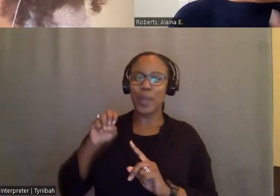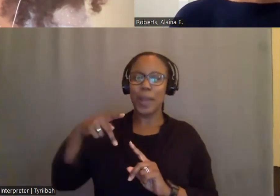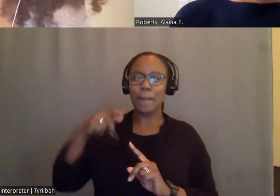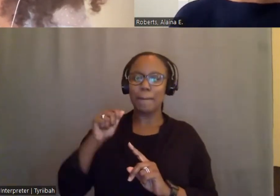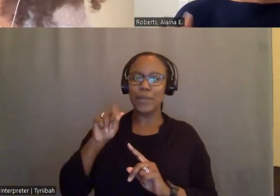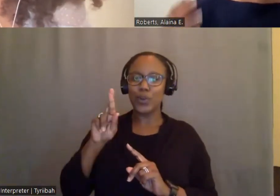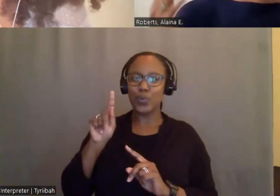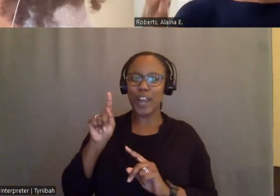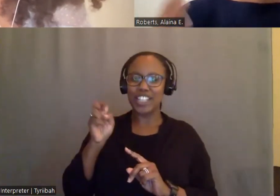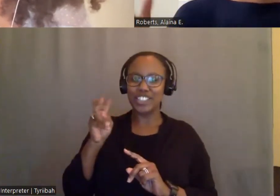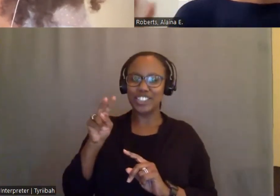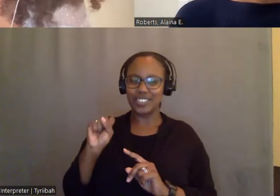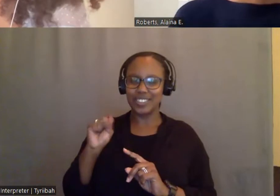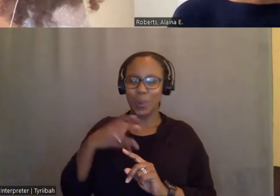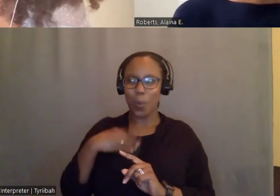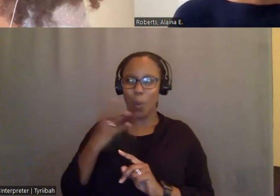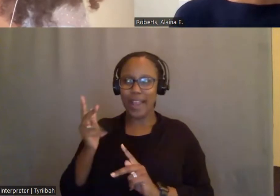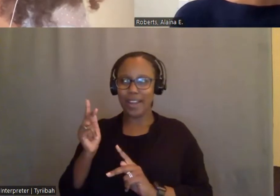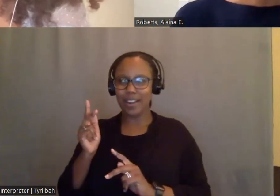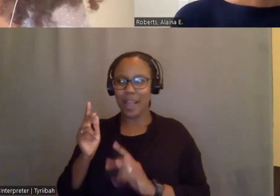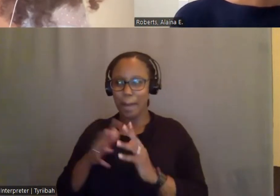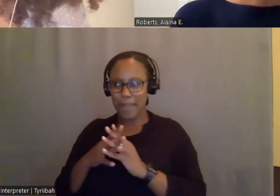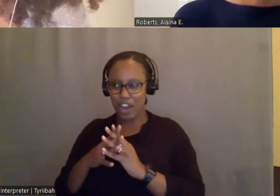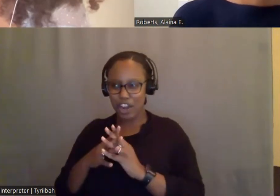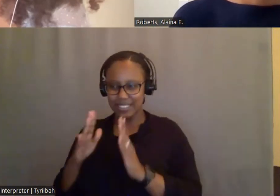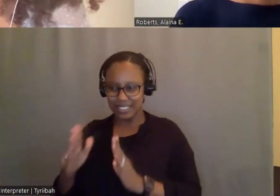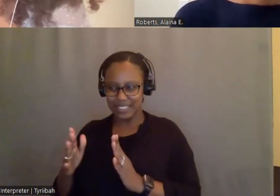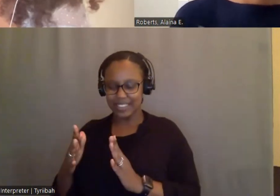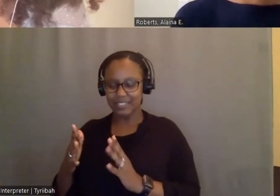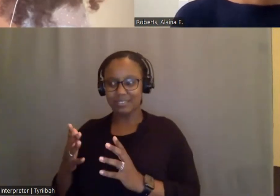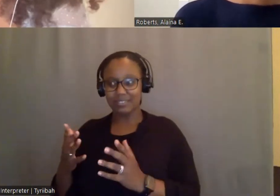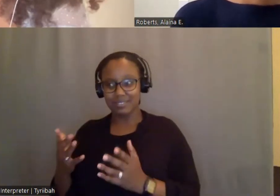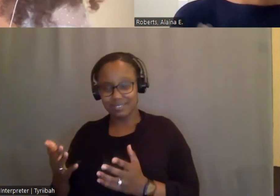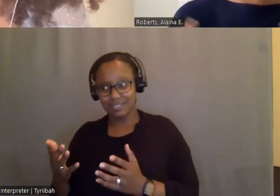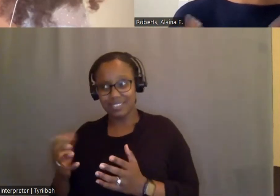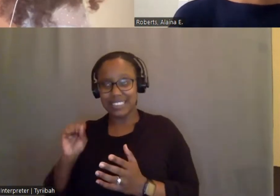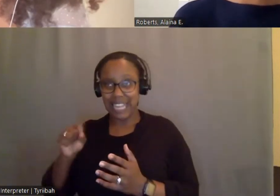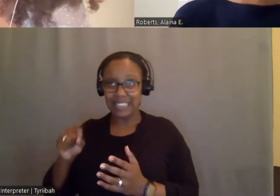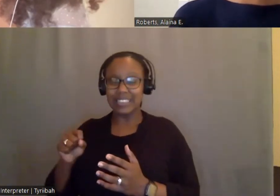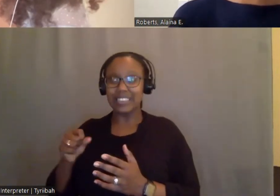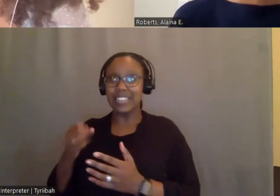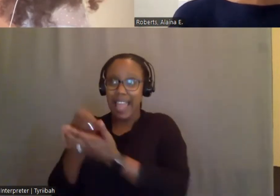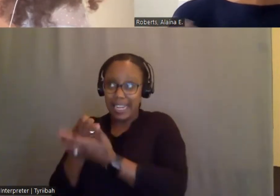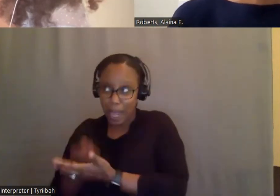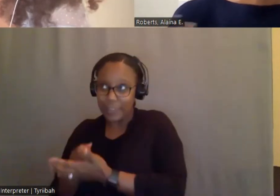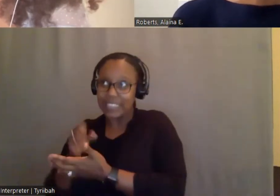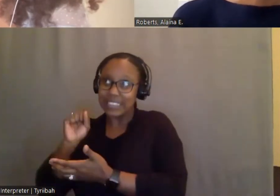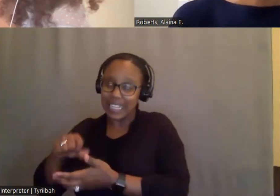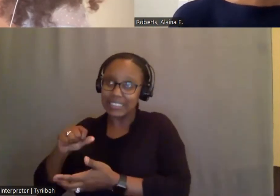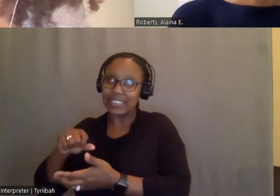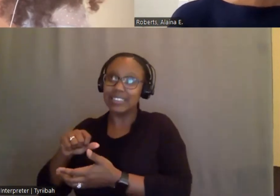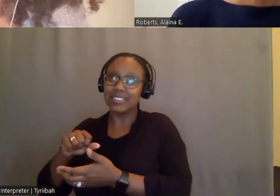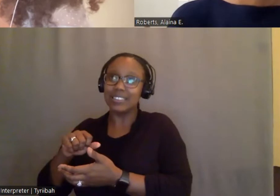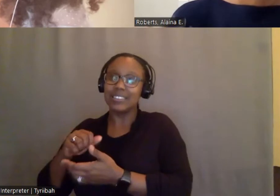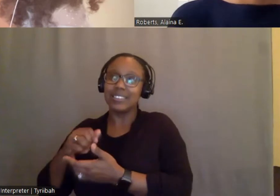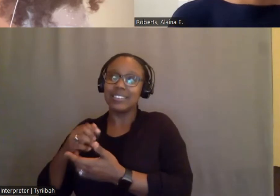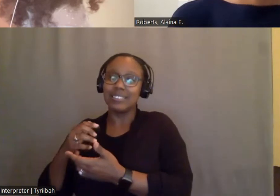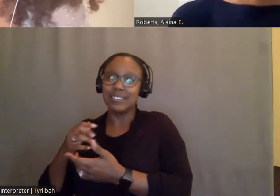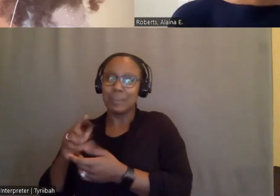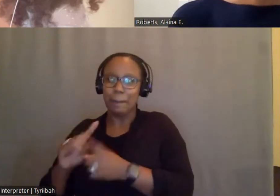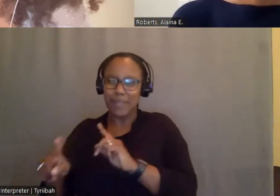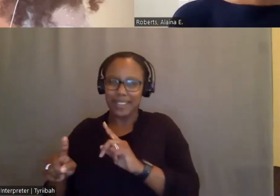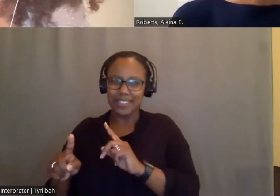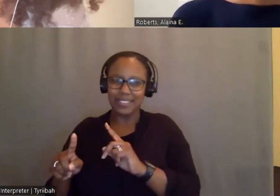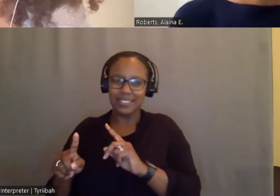that's what they're doing, and economically that does make a difference. But on the other hand, the Native American nations who actually did the slaveholding are